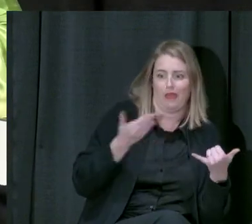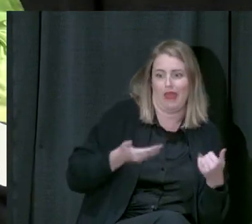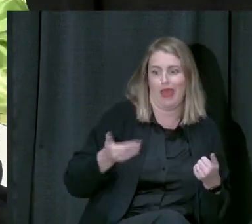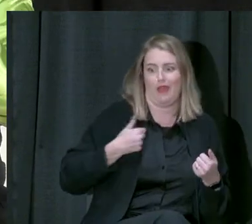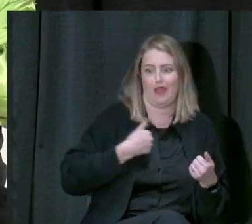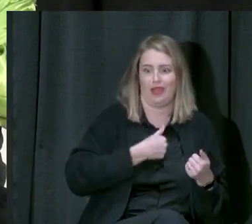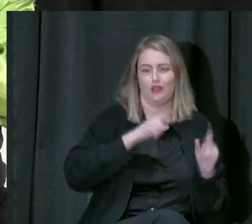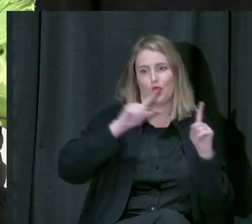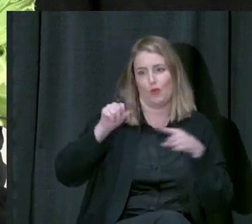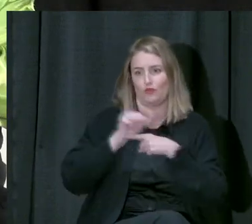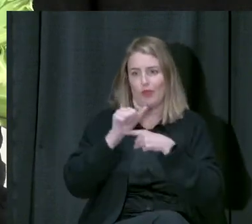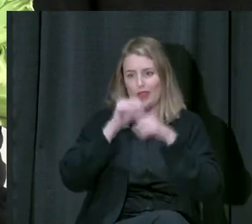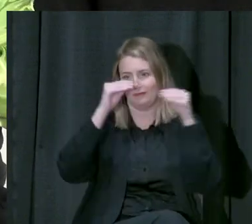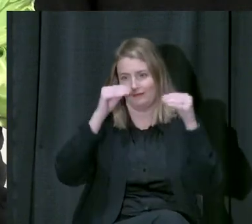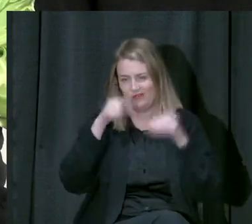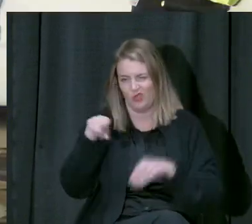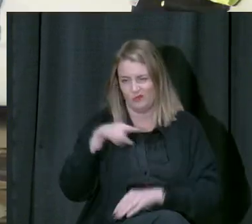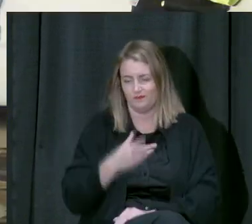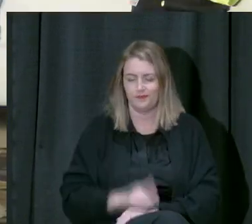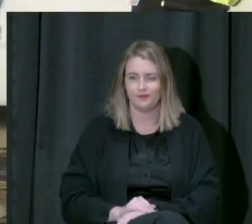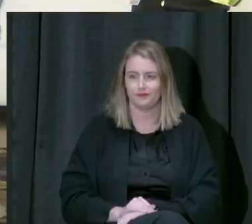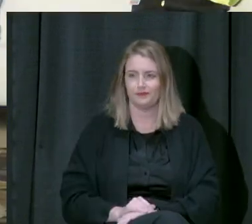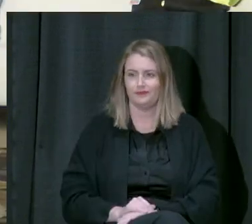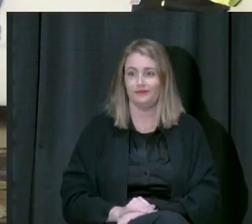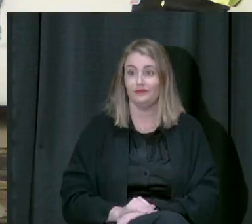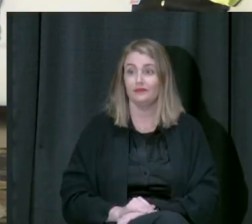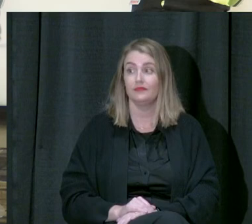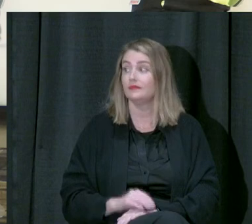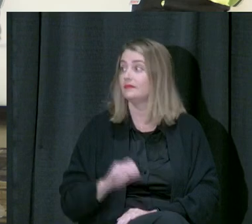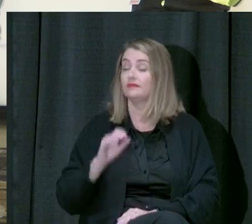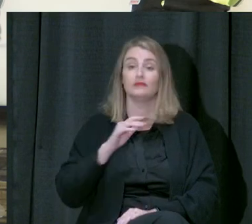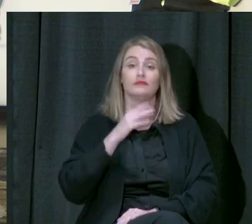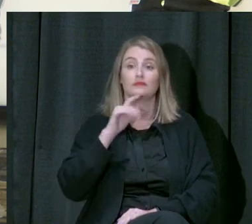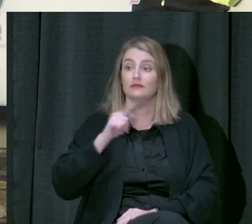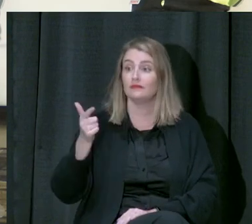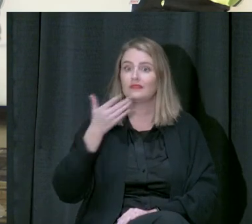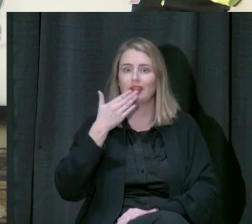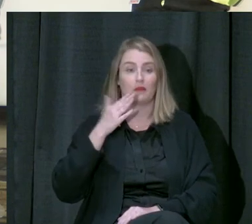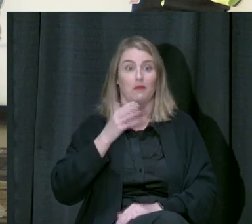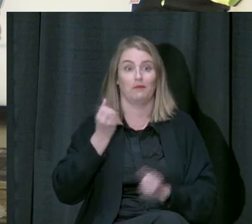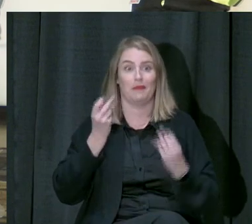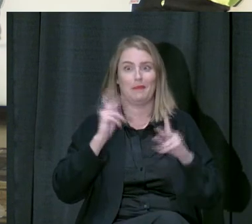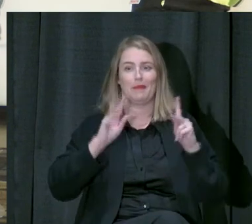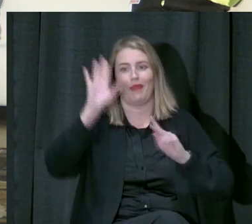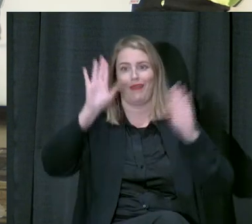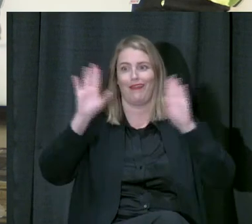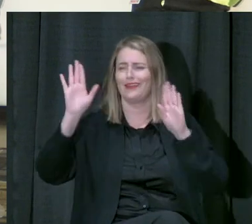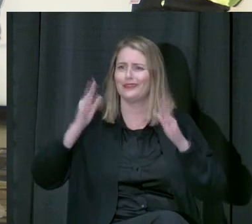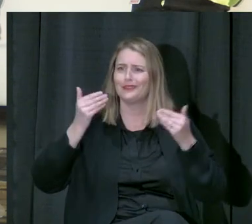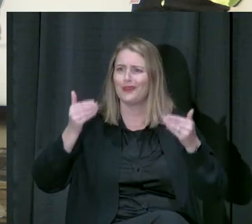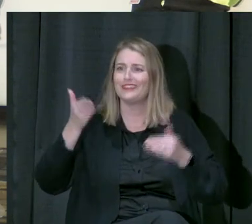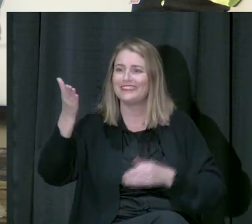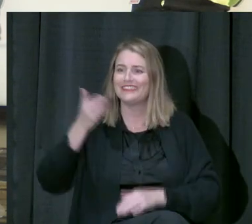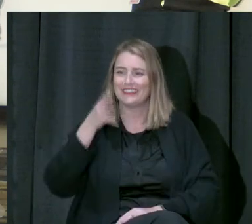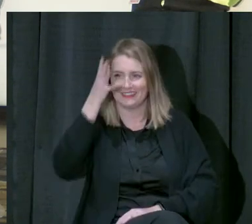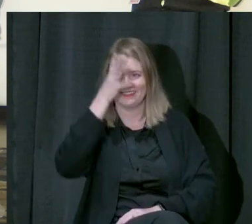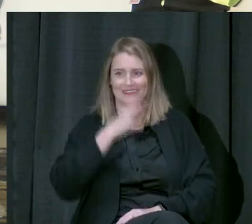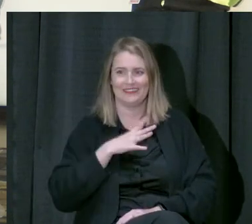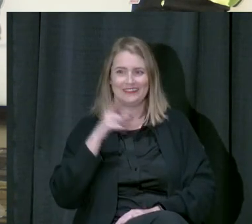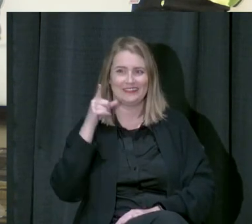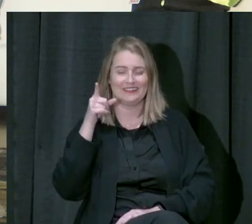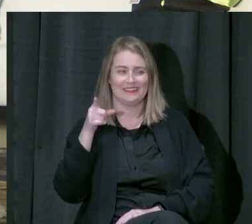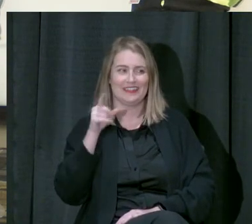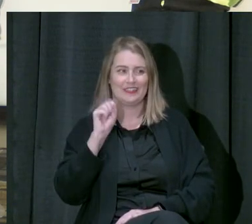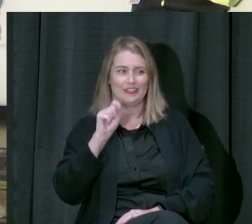accessibility training you need? Okay, thank you. Boy, we got a lot of questions, that's great. Go ahead, please. My name is Sloan